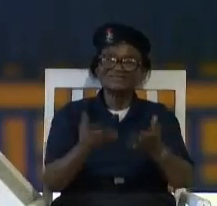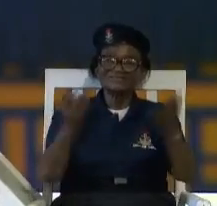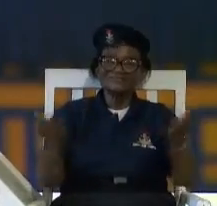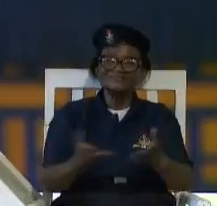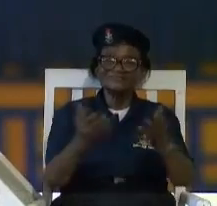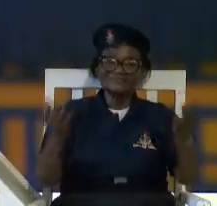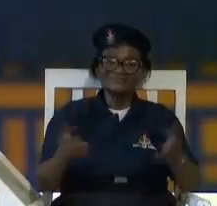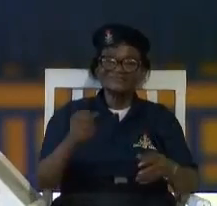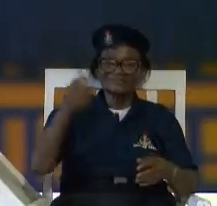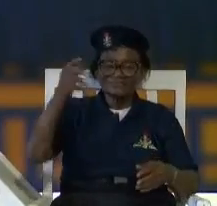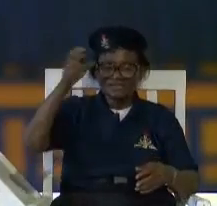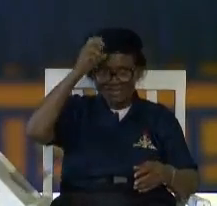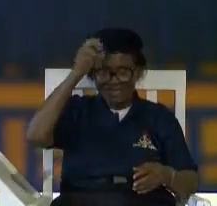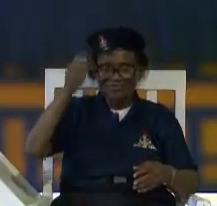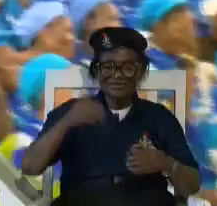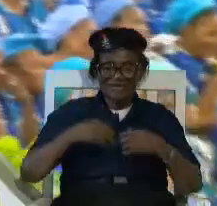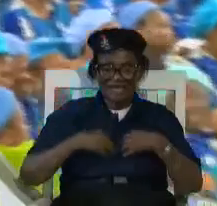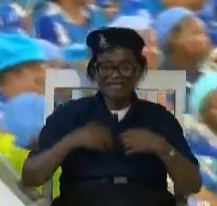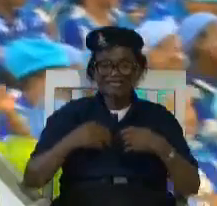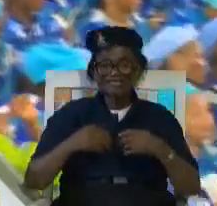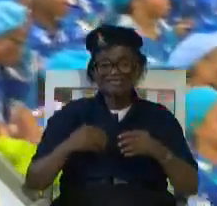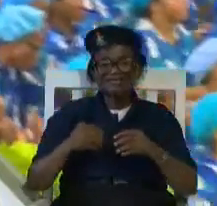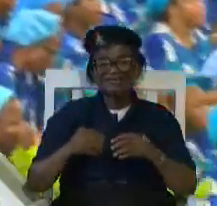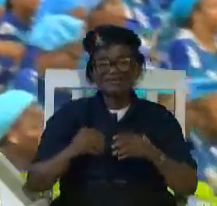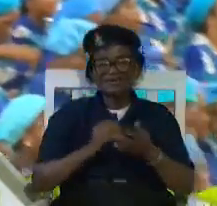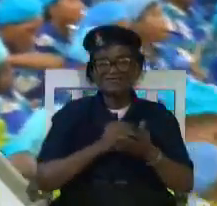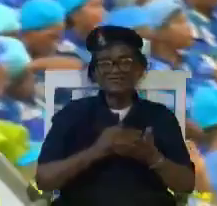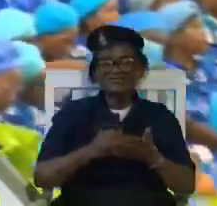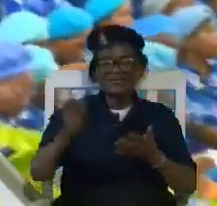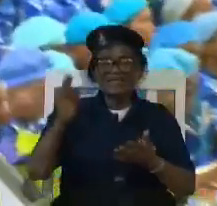The devil has failed.